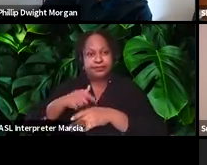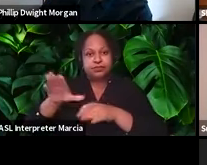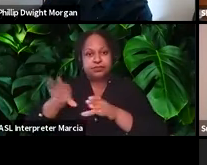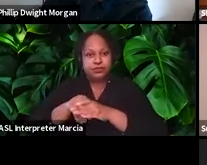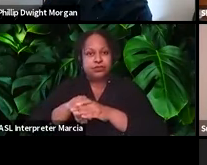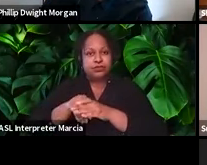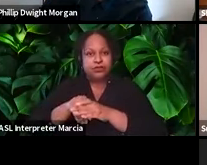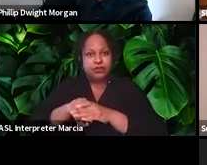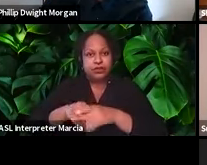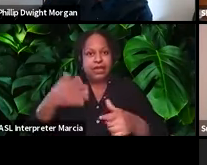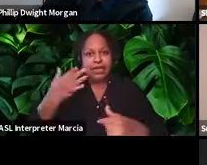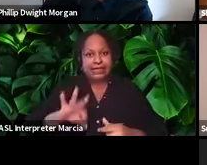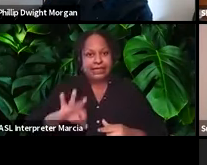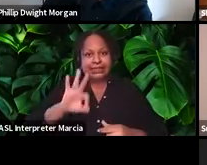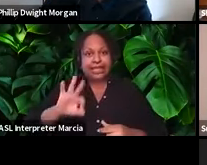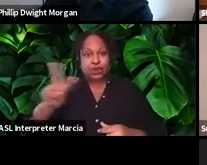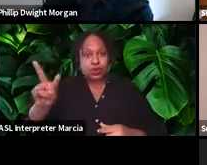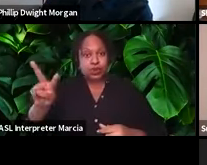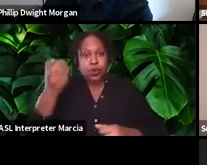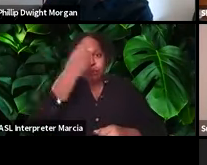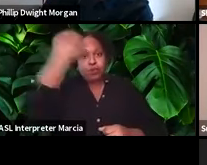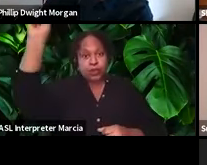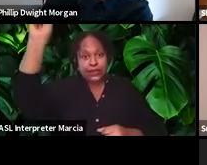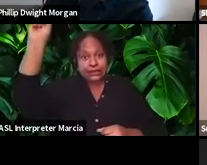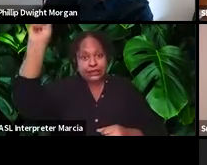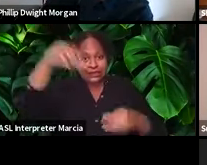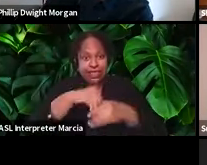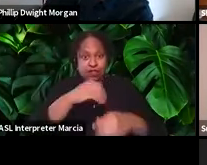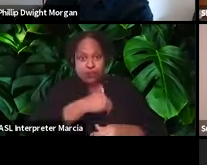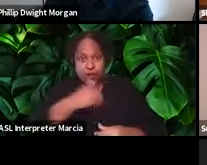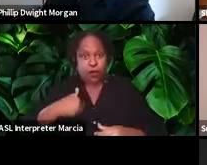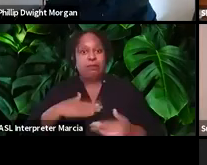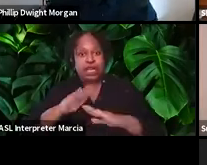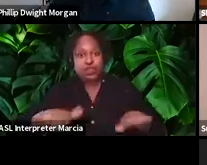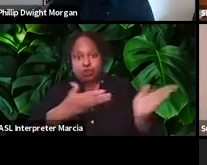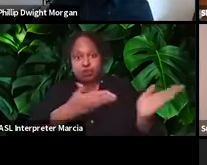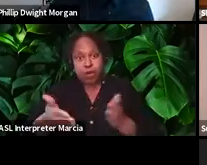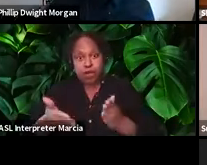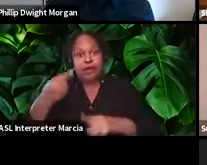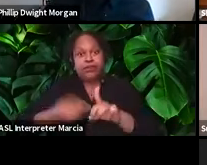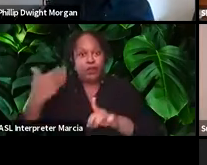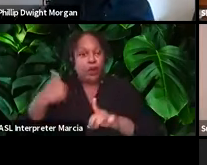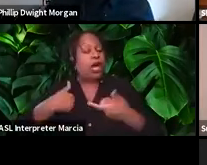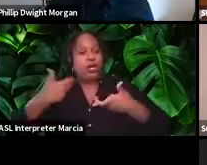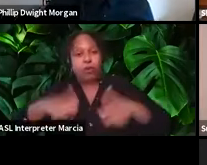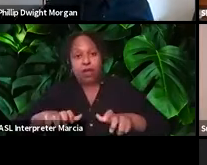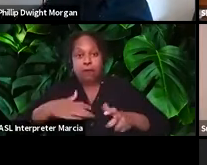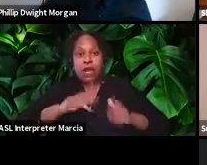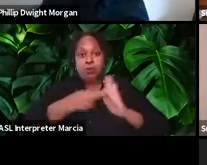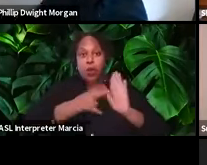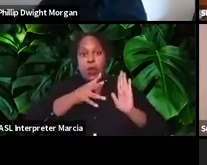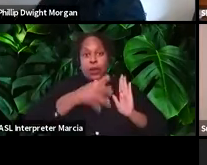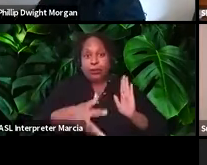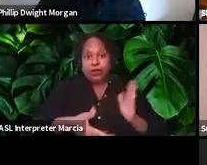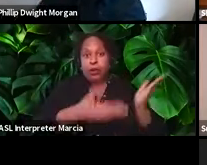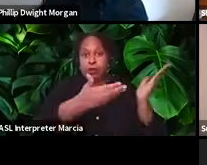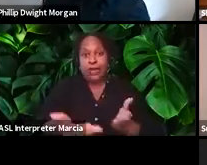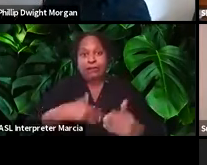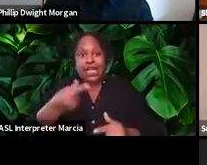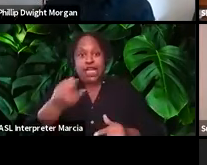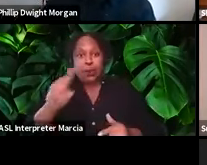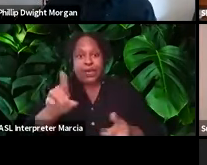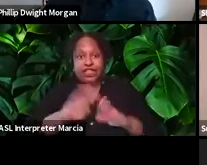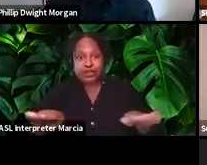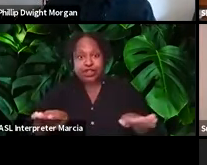1992 protests in Toronto. I took my children last month. I don't want to be the grandma taking my kids to